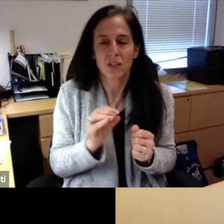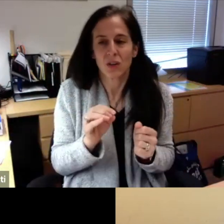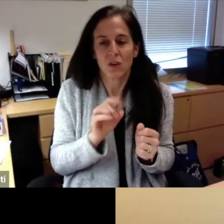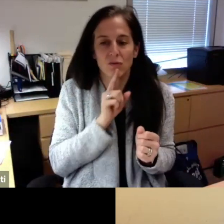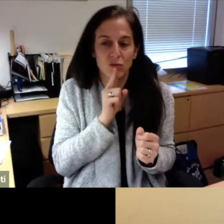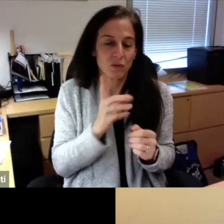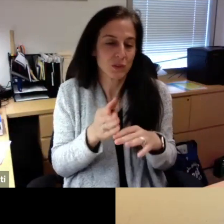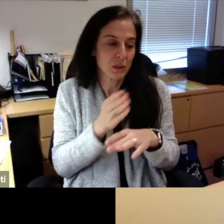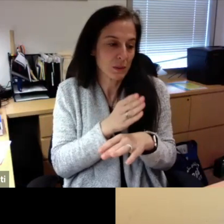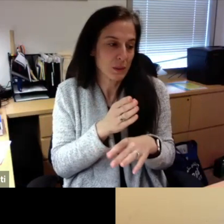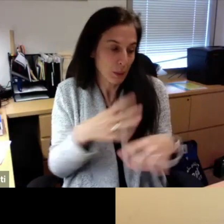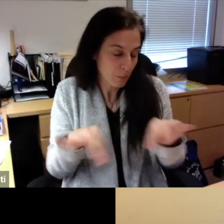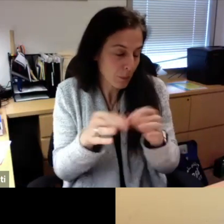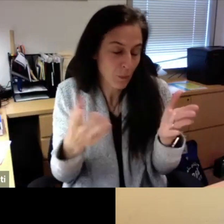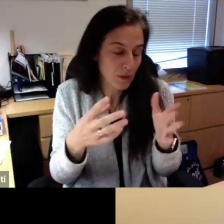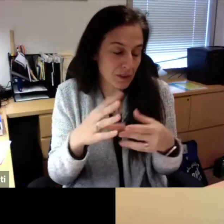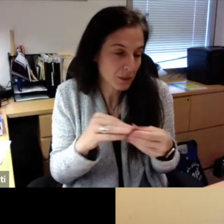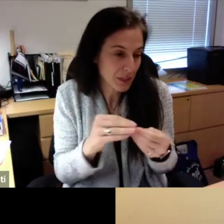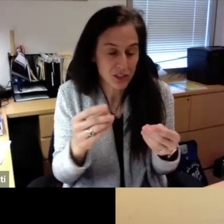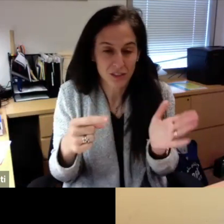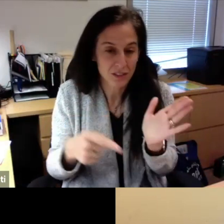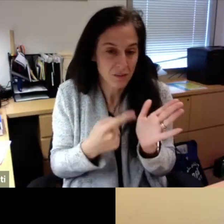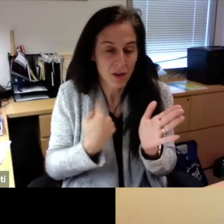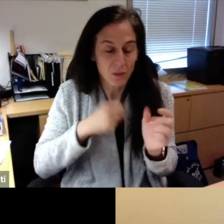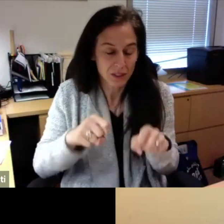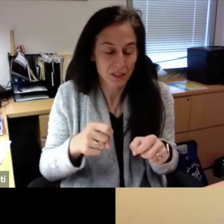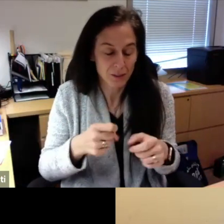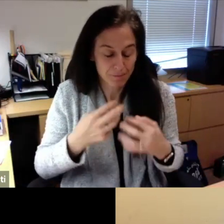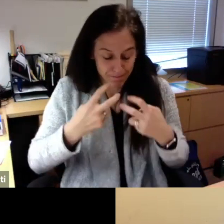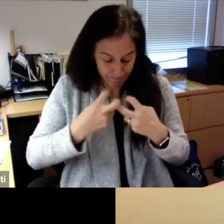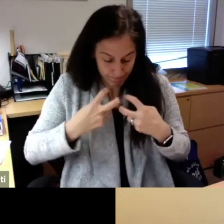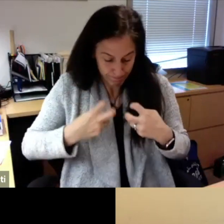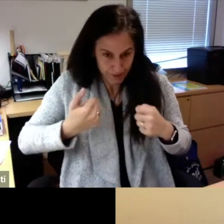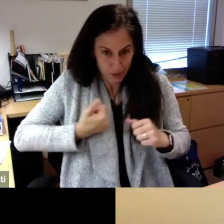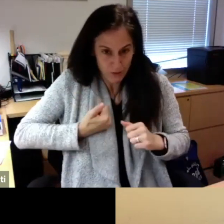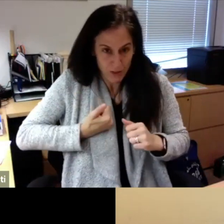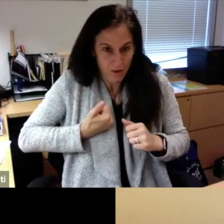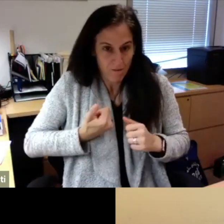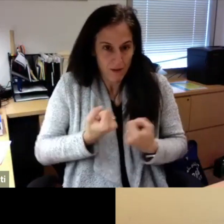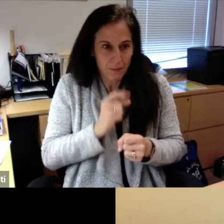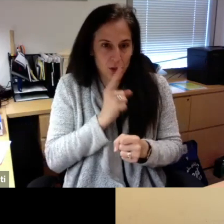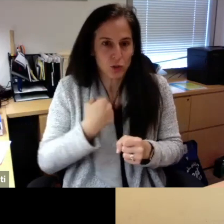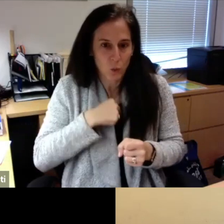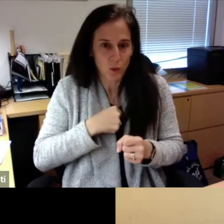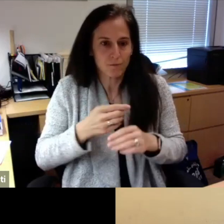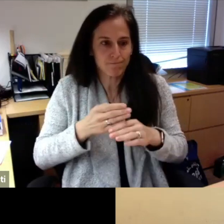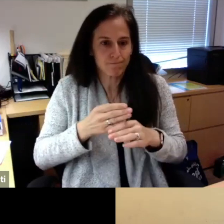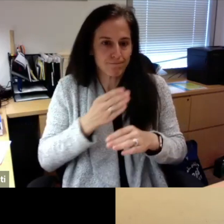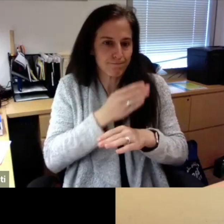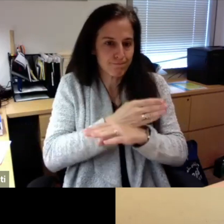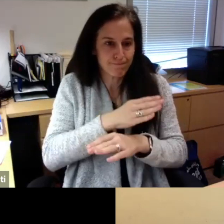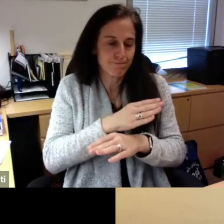diverse factors that I think it's really an important message that we need to do some introspection sometimes